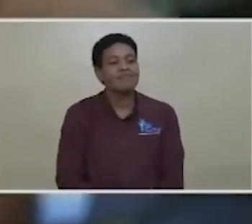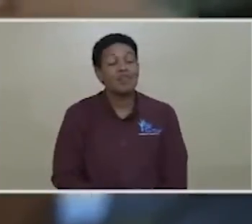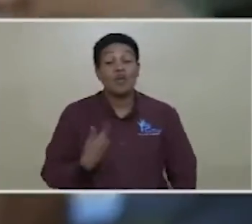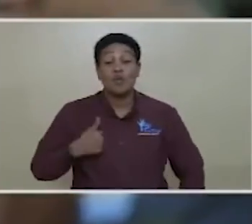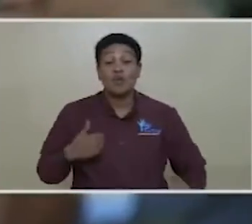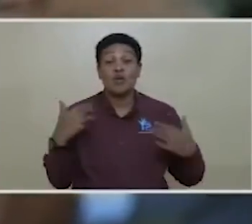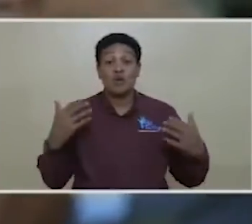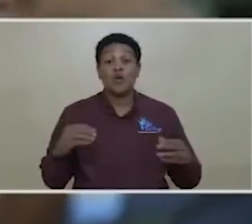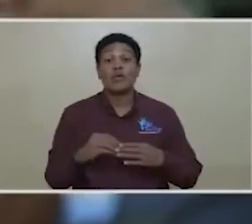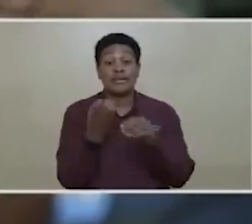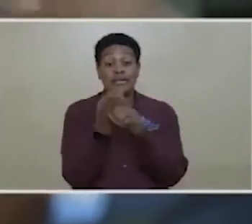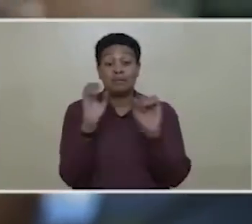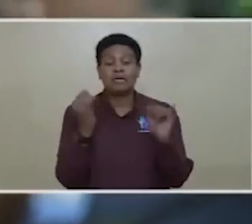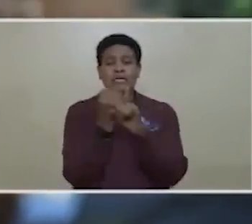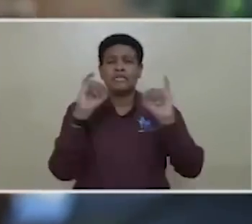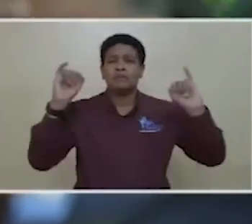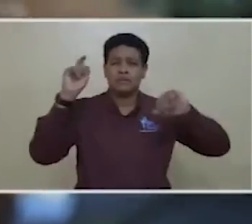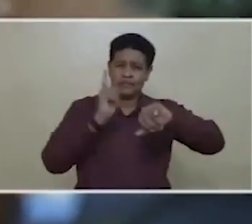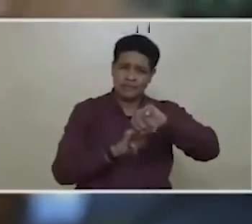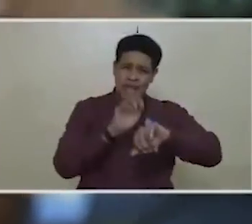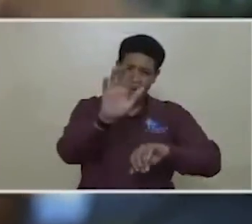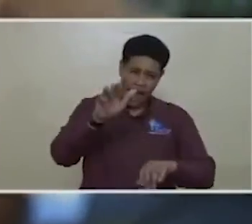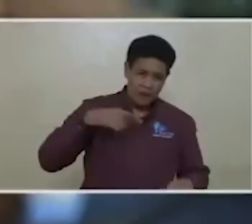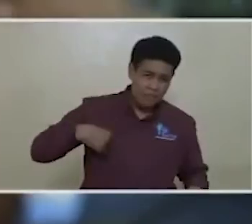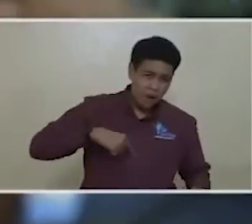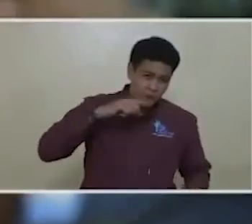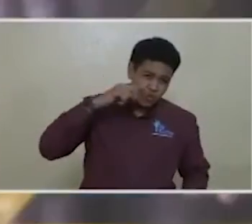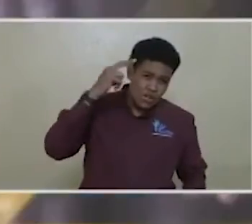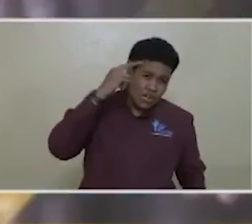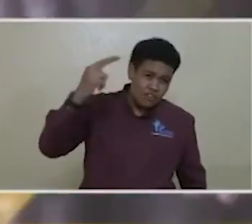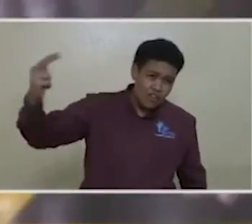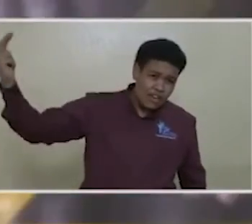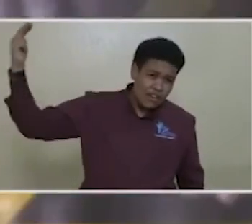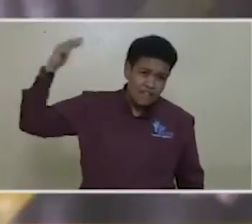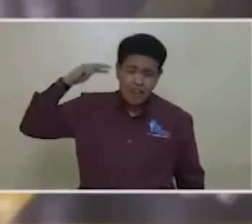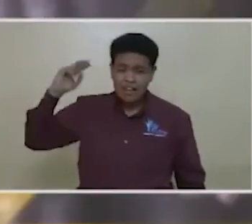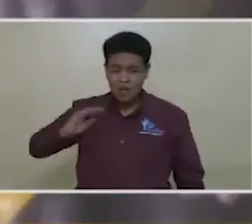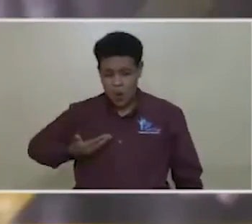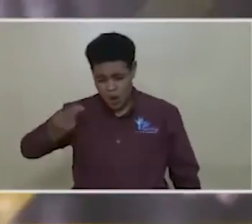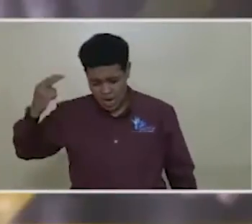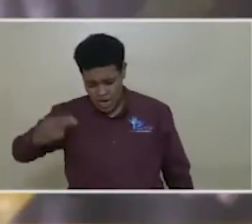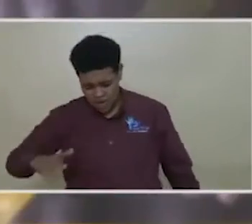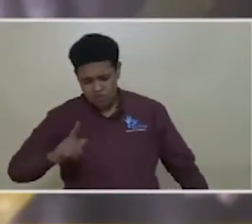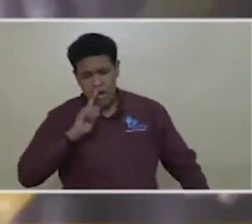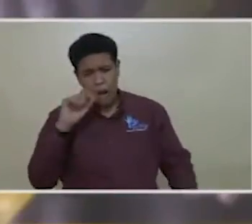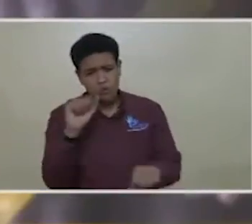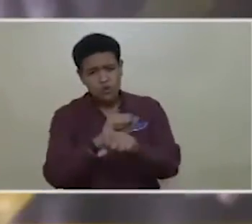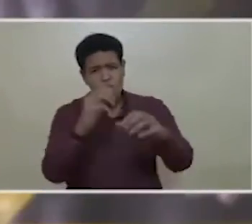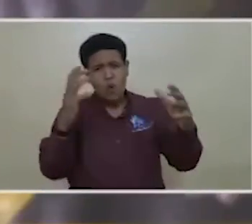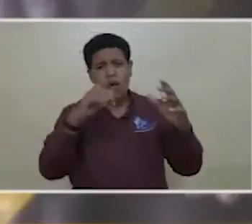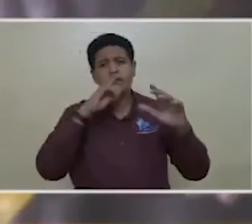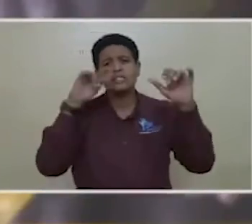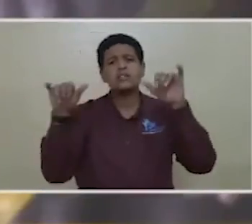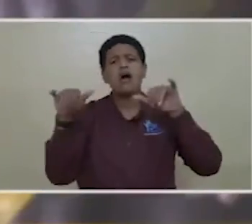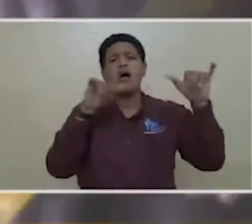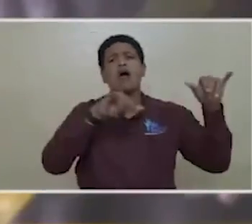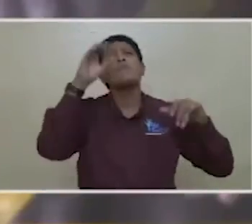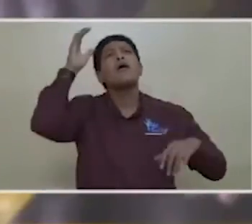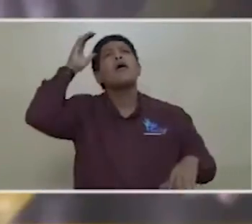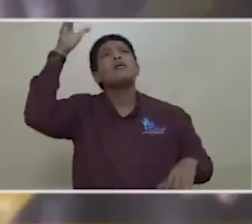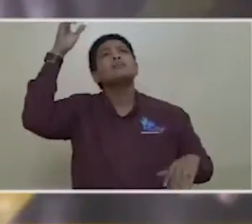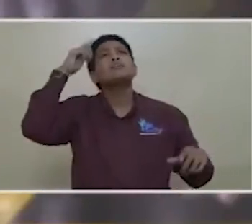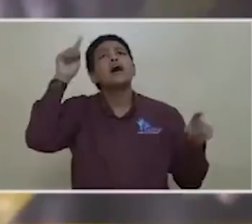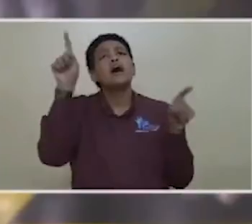into the Emancipation period and we reflect on our history, I'm sure it is a common